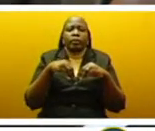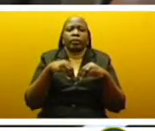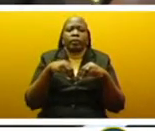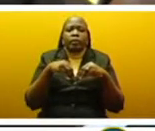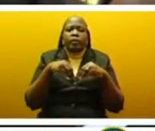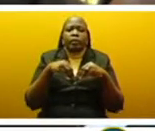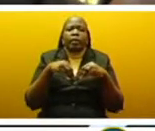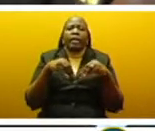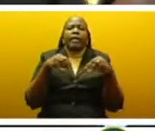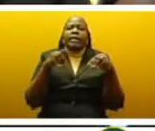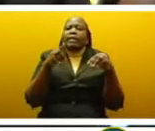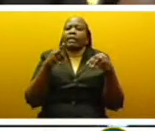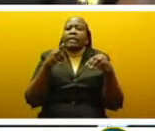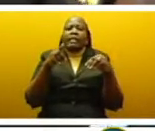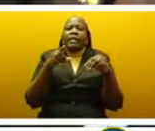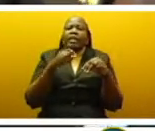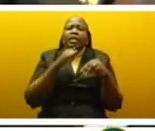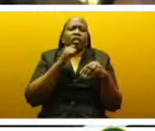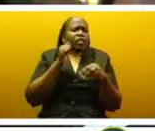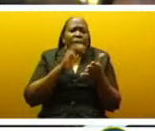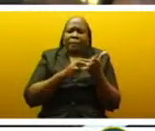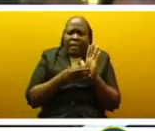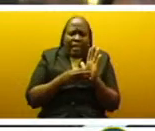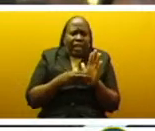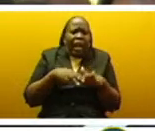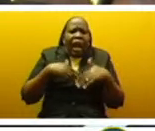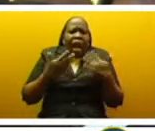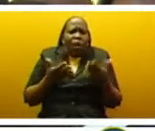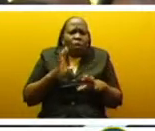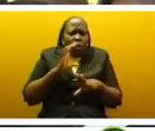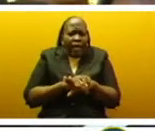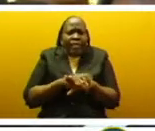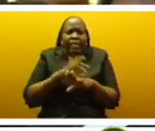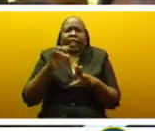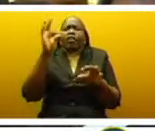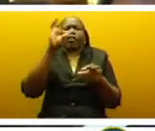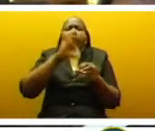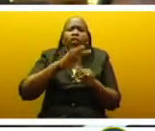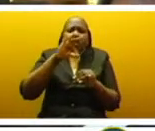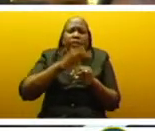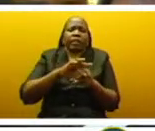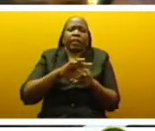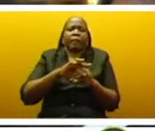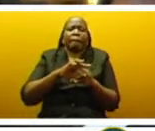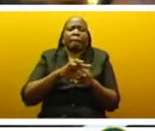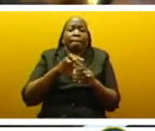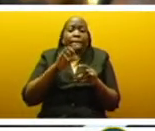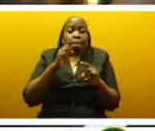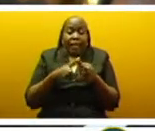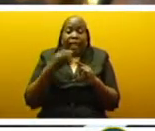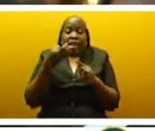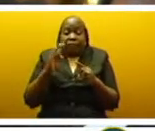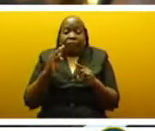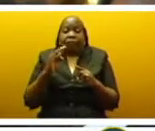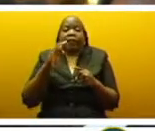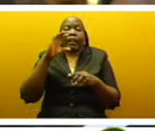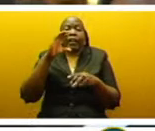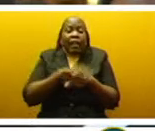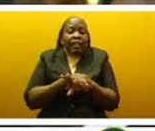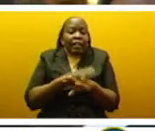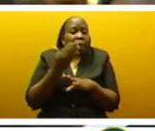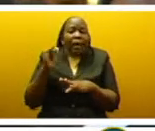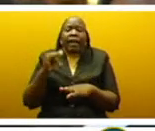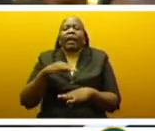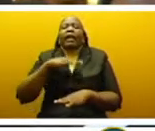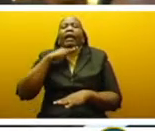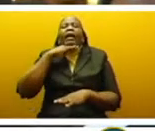It does not matter whether you get 10 million votes or 20 million votes. If you get it by murder and killing people,